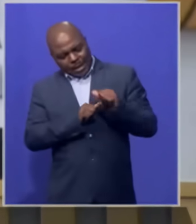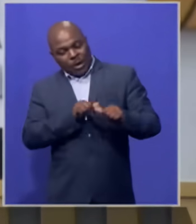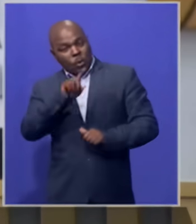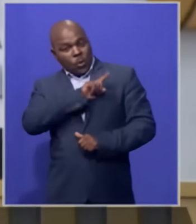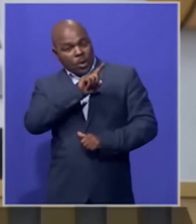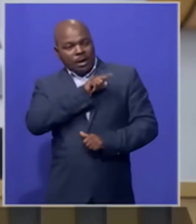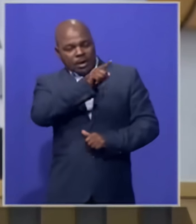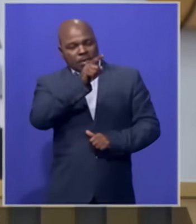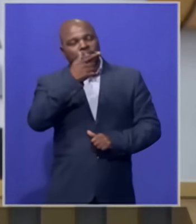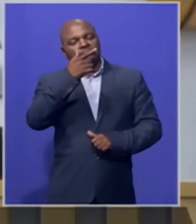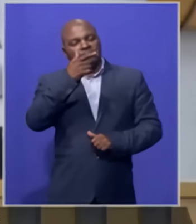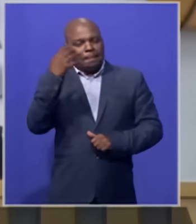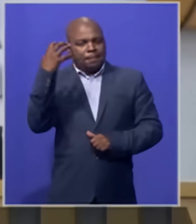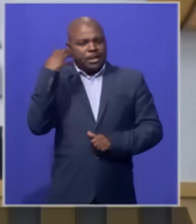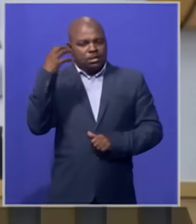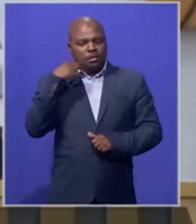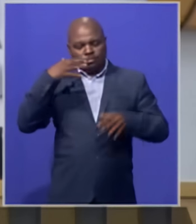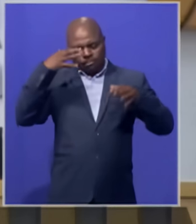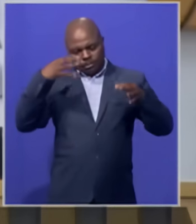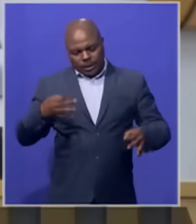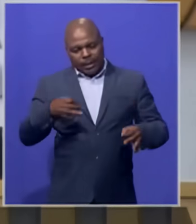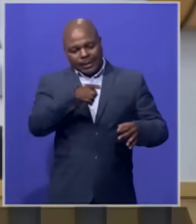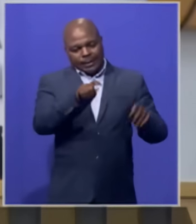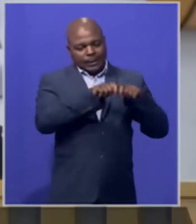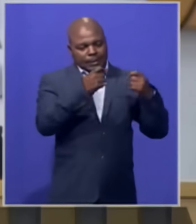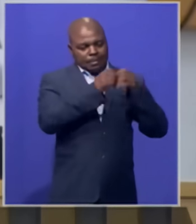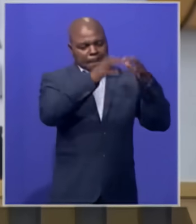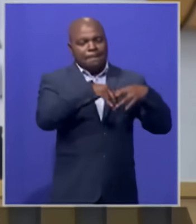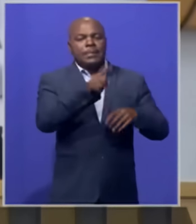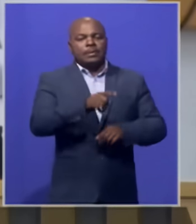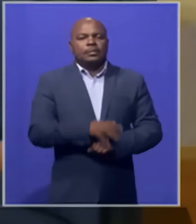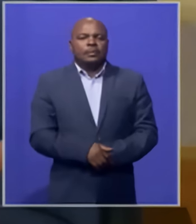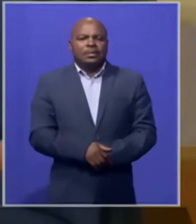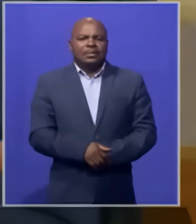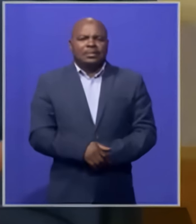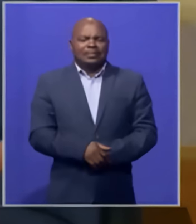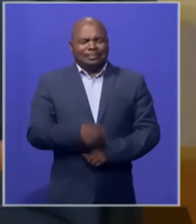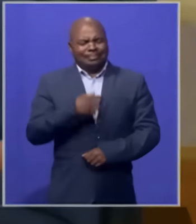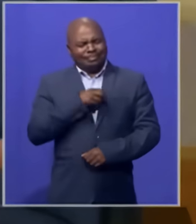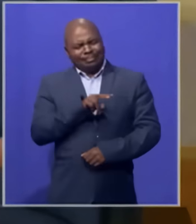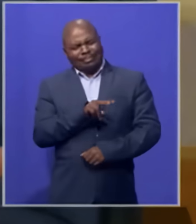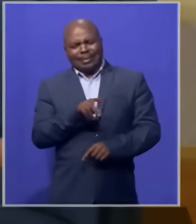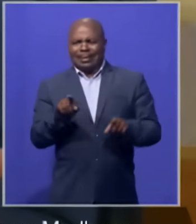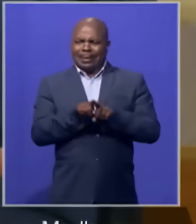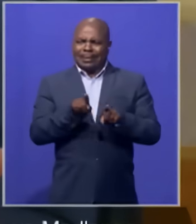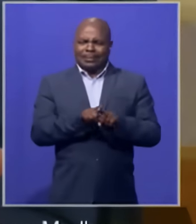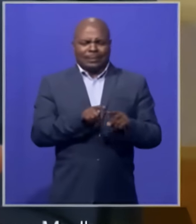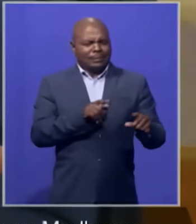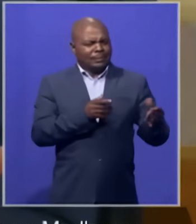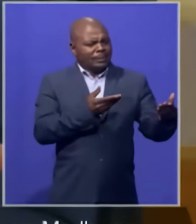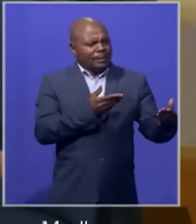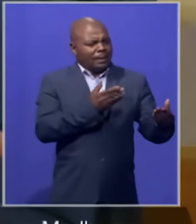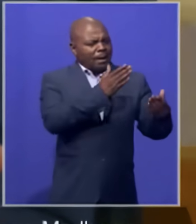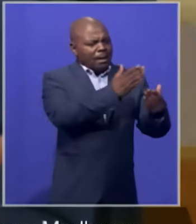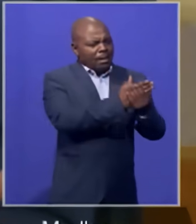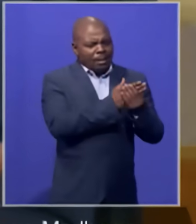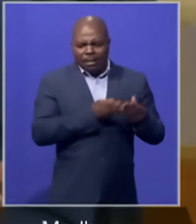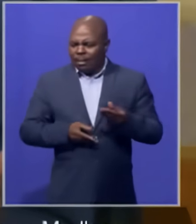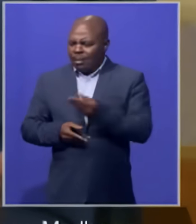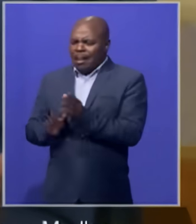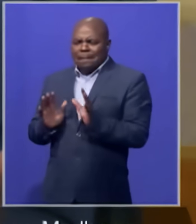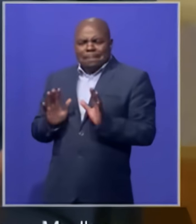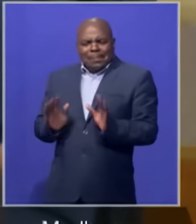fediša sehlophatšhomo sa dipolao tša dipolotiki. It sounds to me as though it would have been a handover for handover's